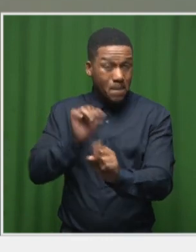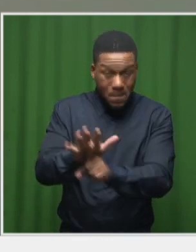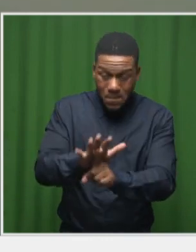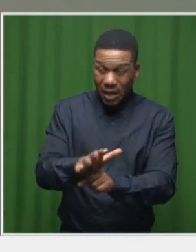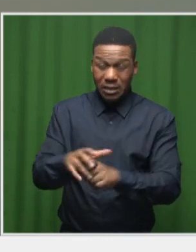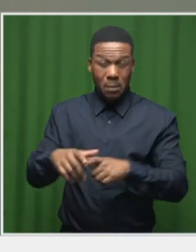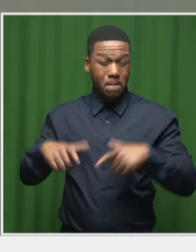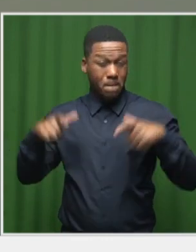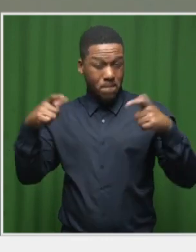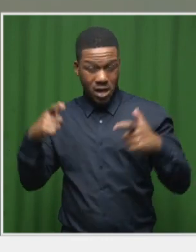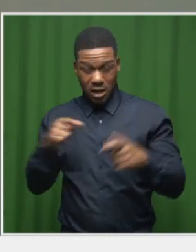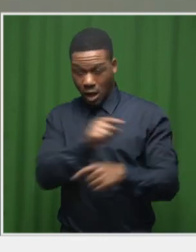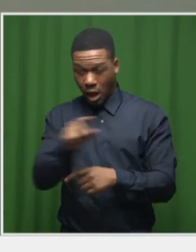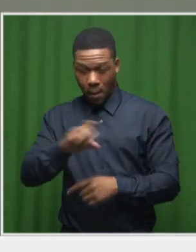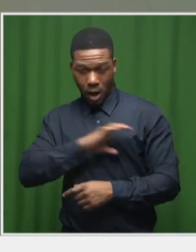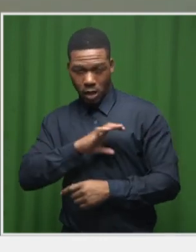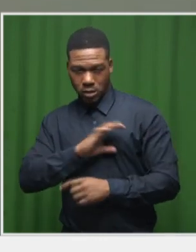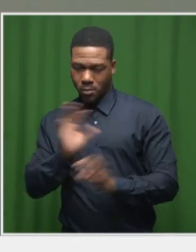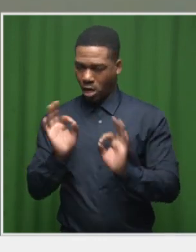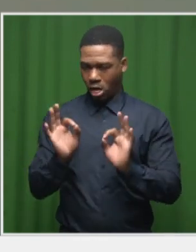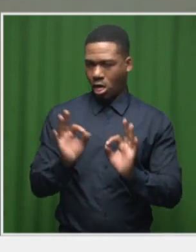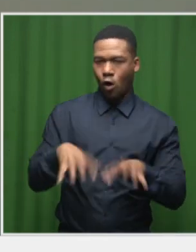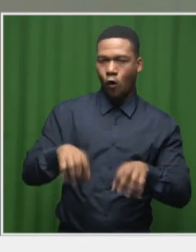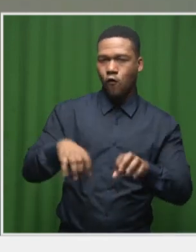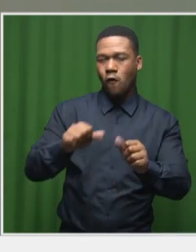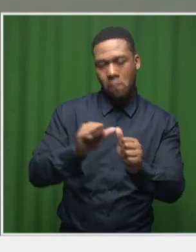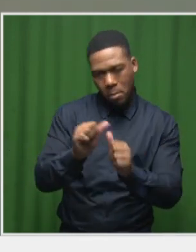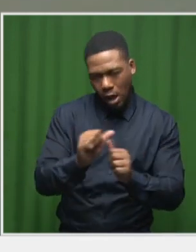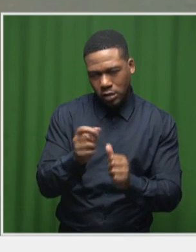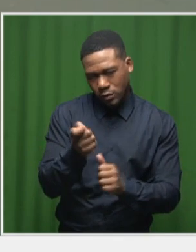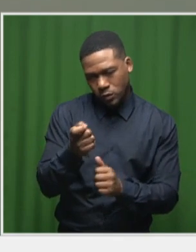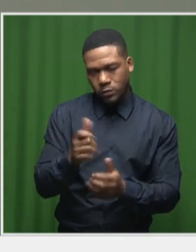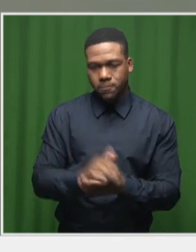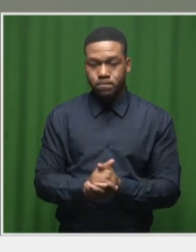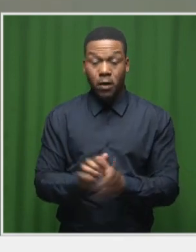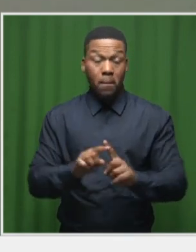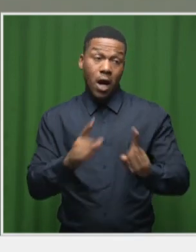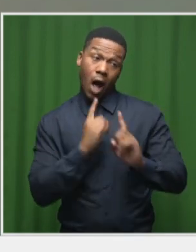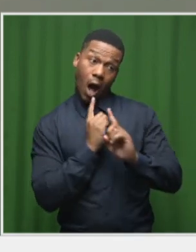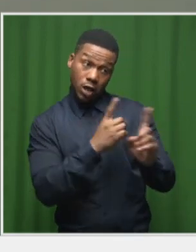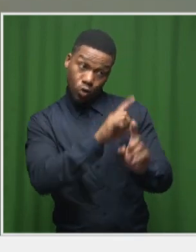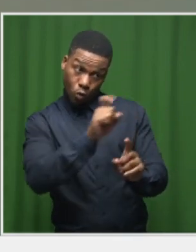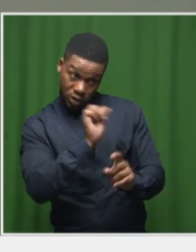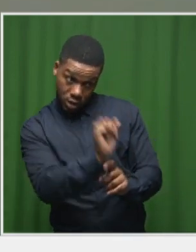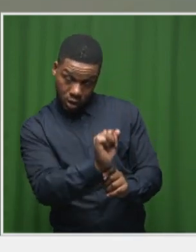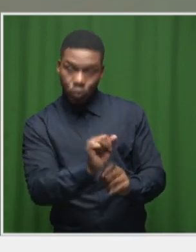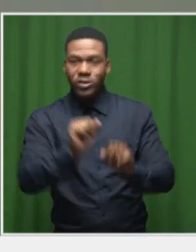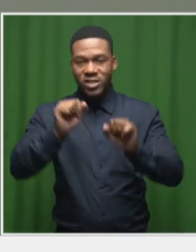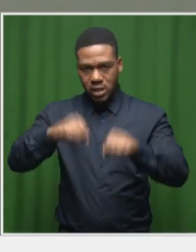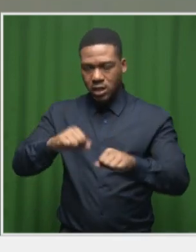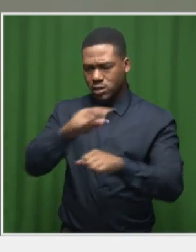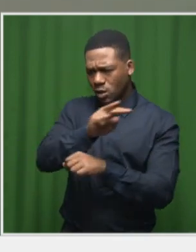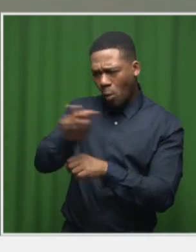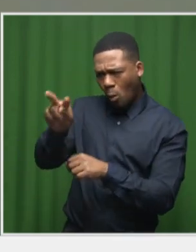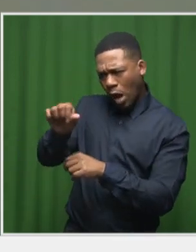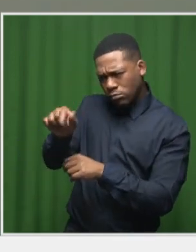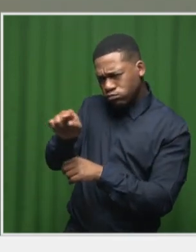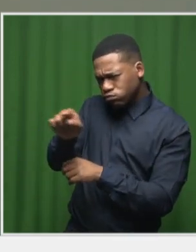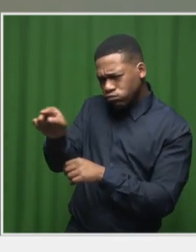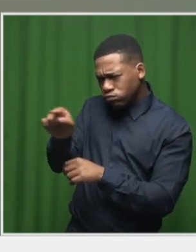load shedding. Yeah, to answer your question, we have seen, some customers